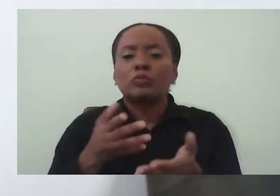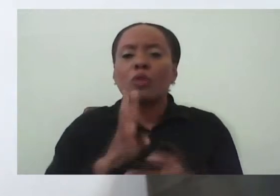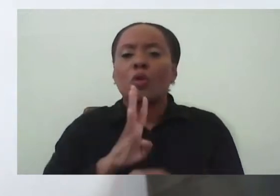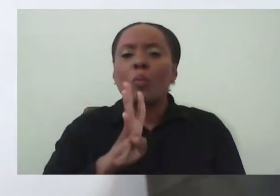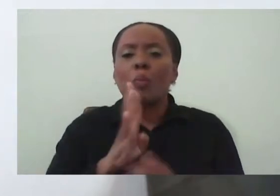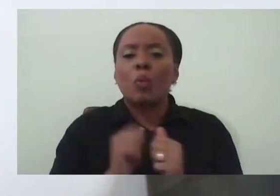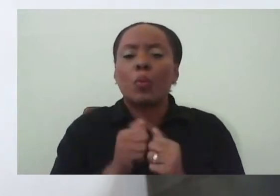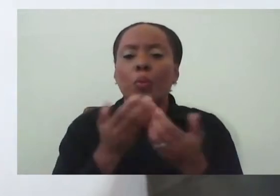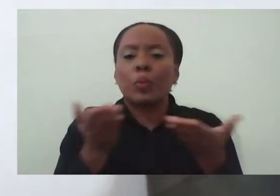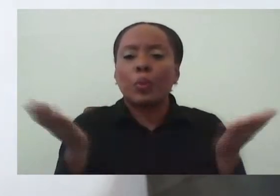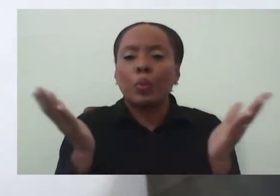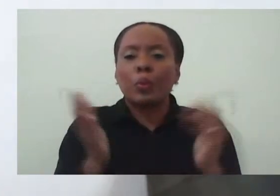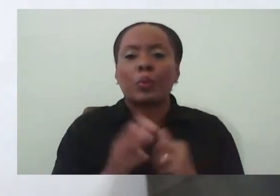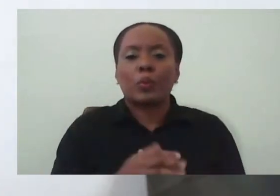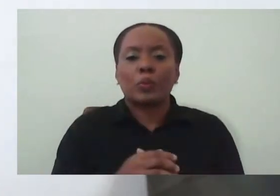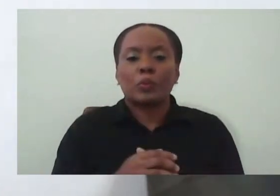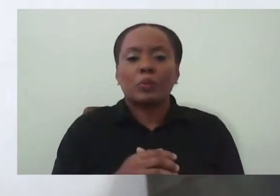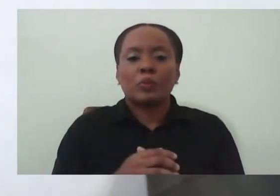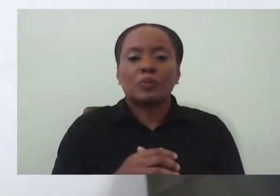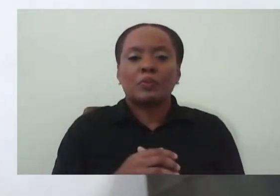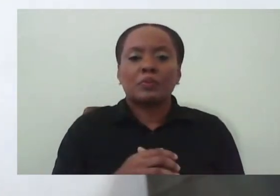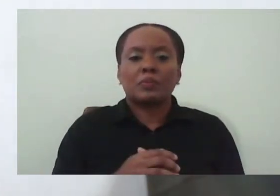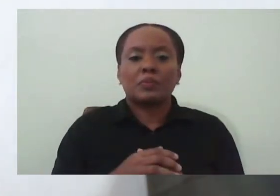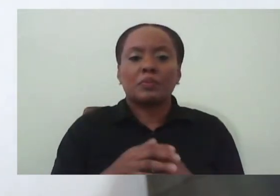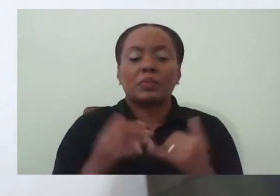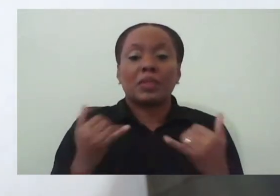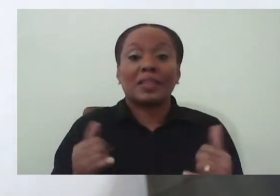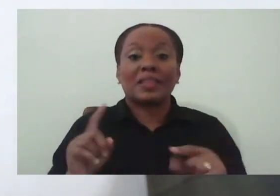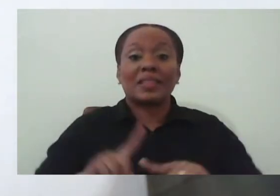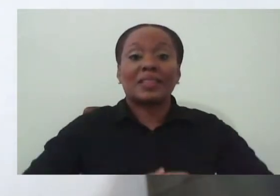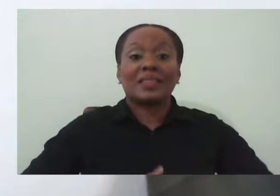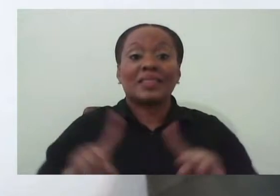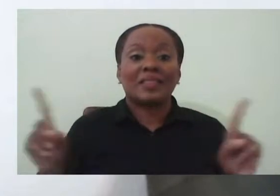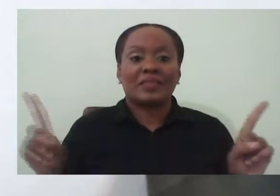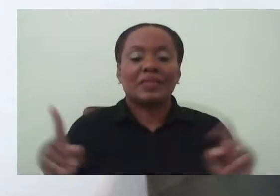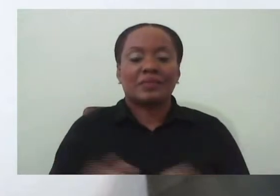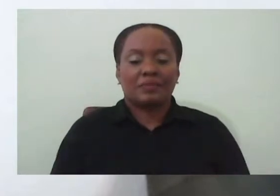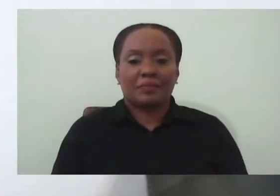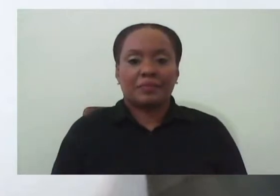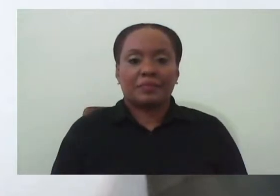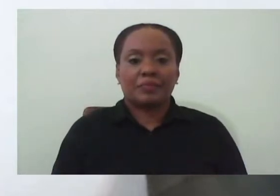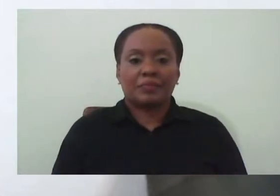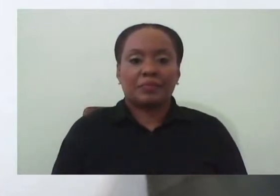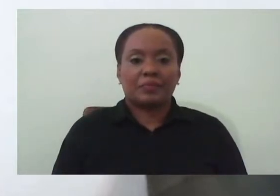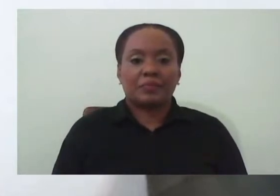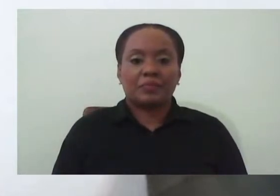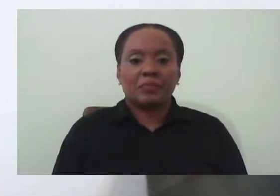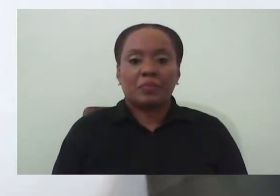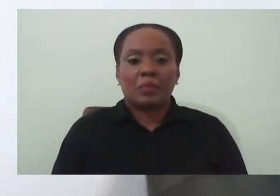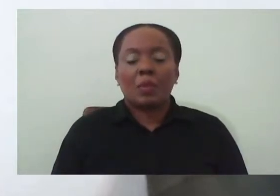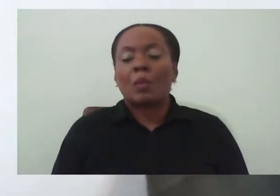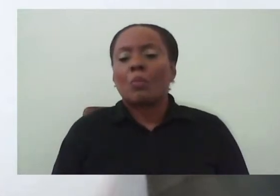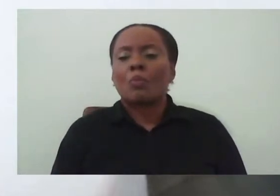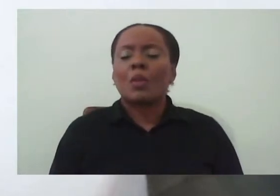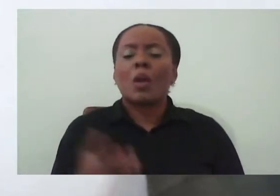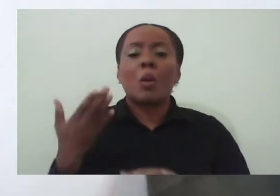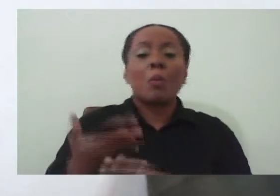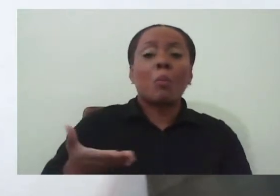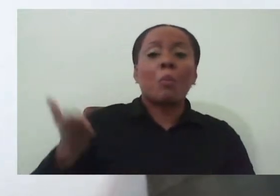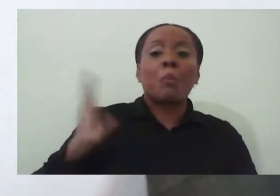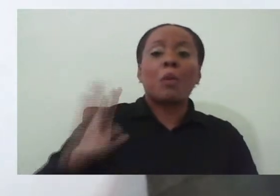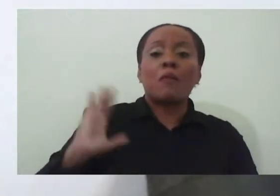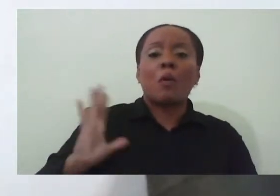different because previously what we sought to do is to have the experts talk about specific areas and to share